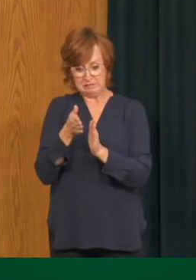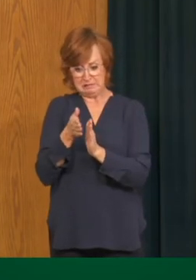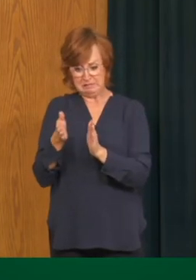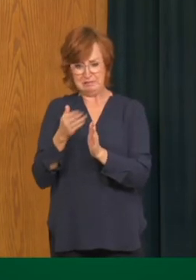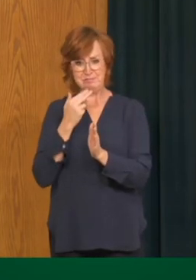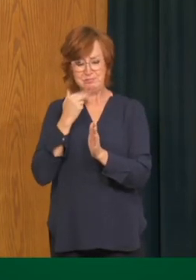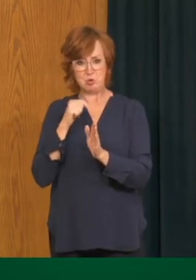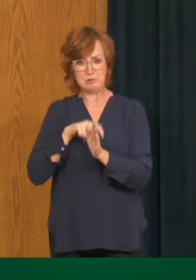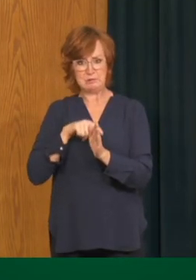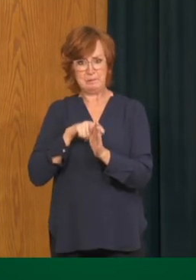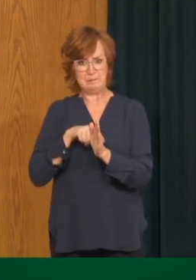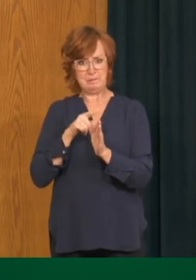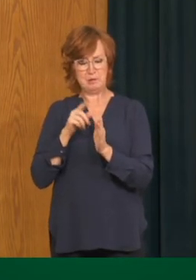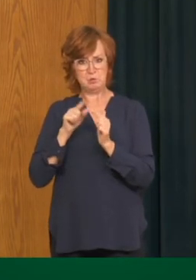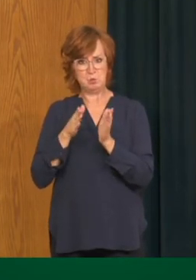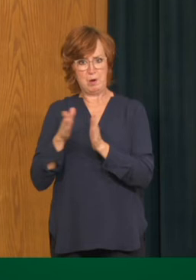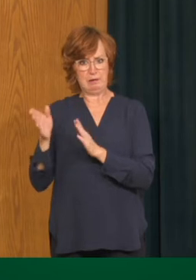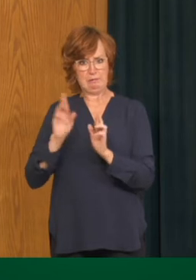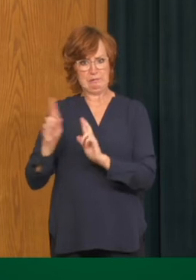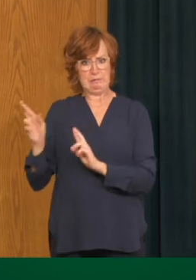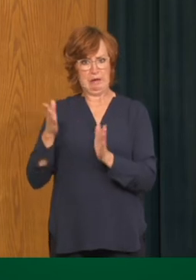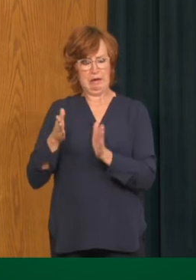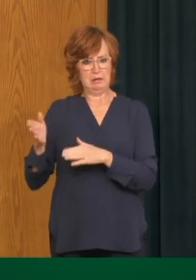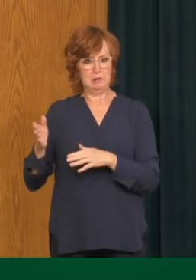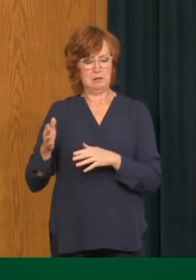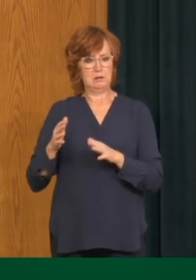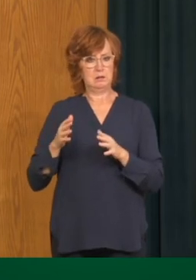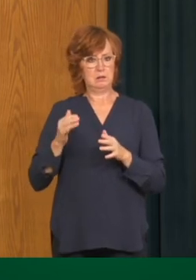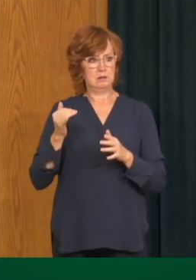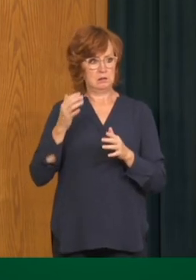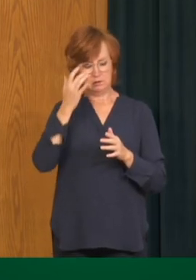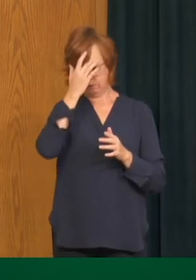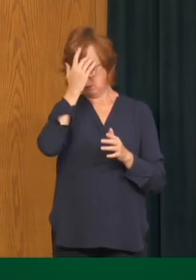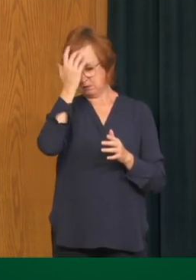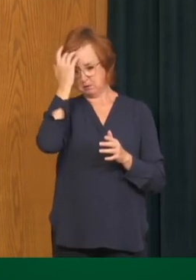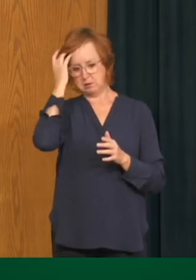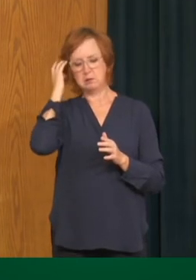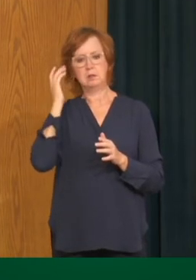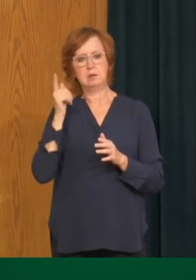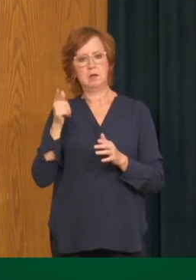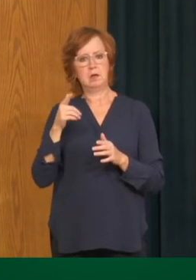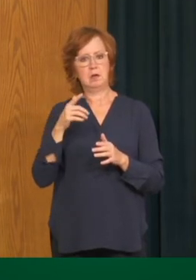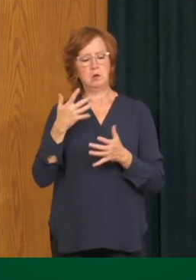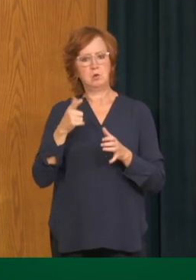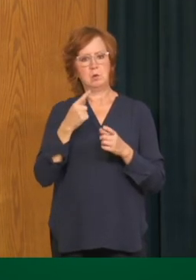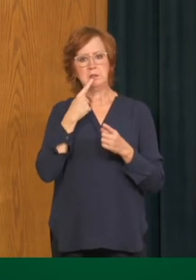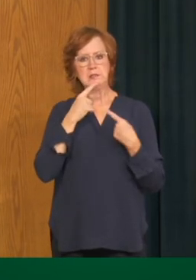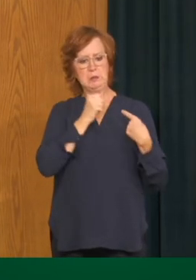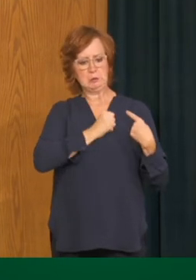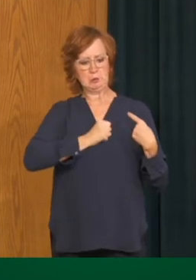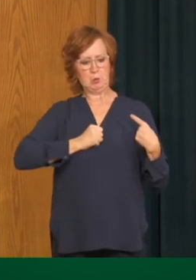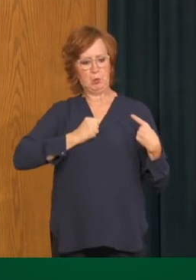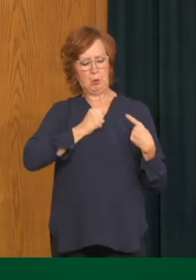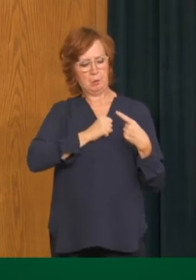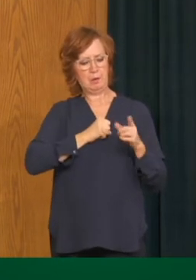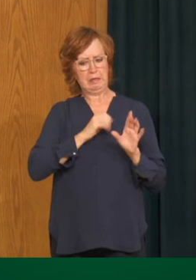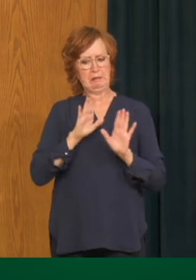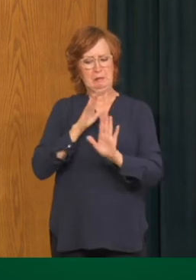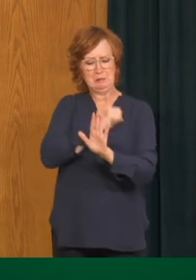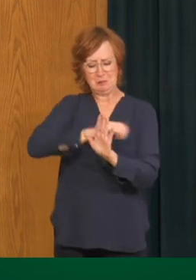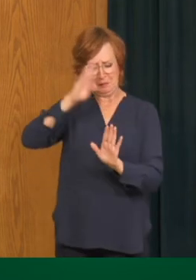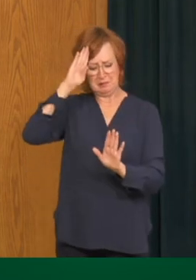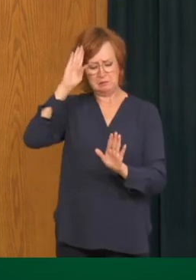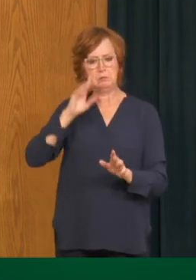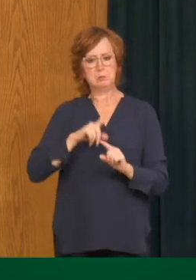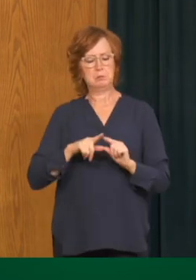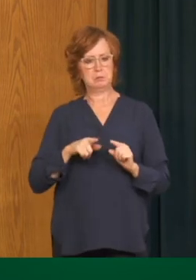to prepare? And even if you won't apologize for the anxiety that's out there right now, will you take responsibility